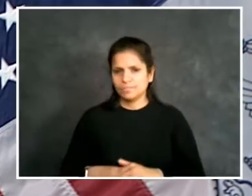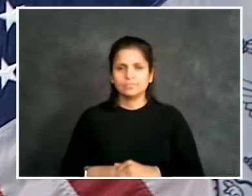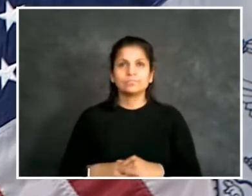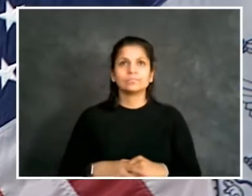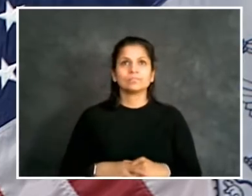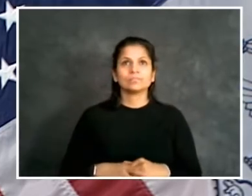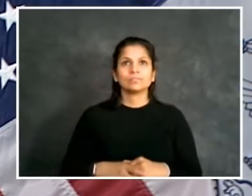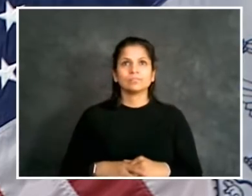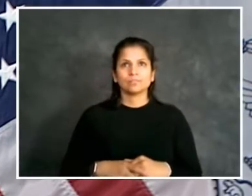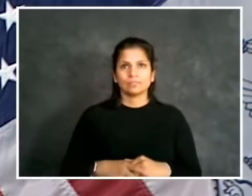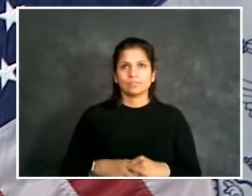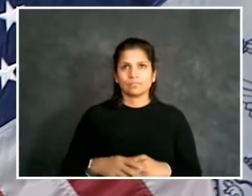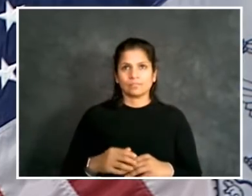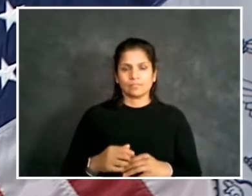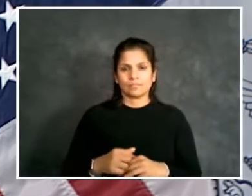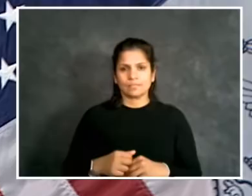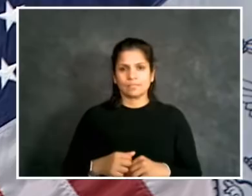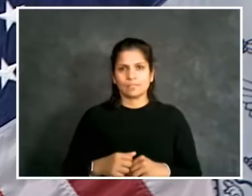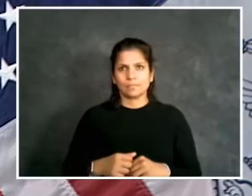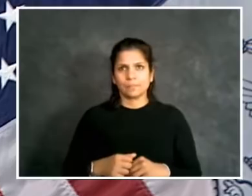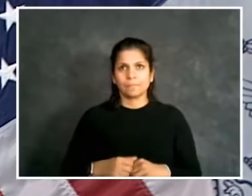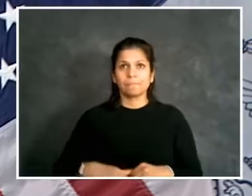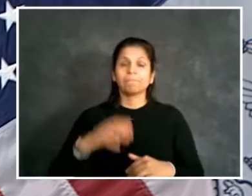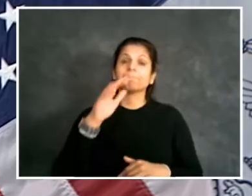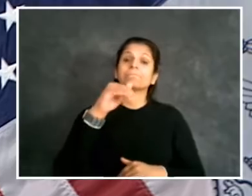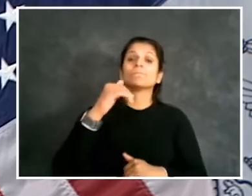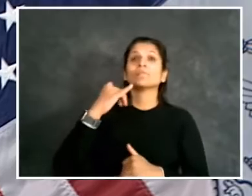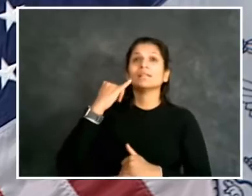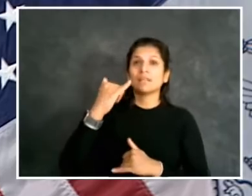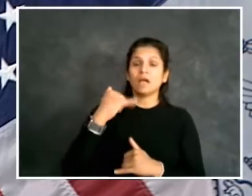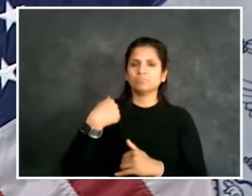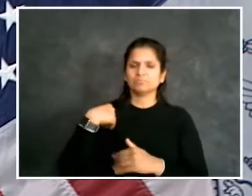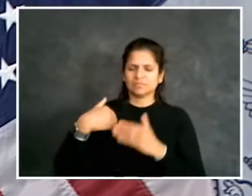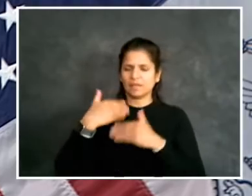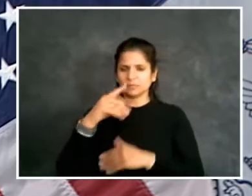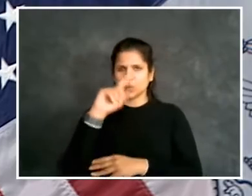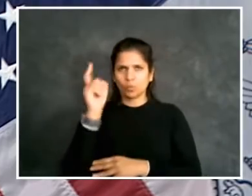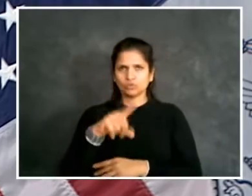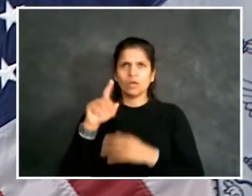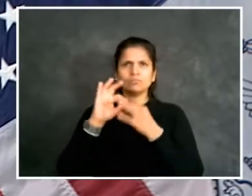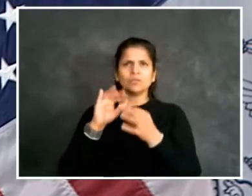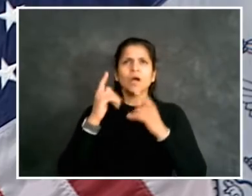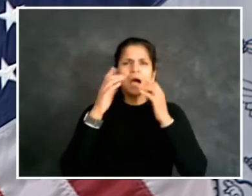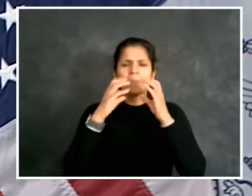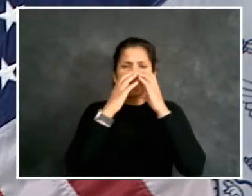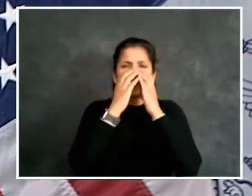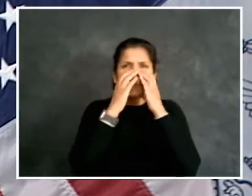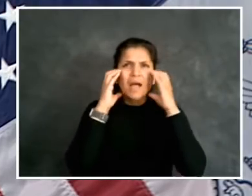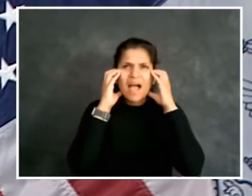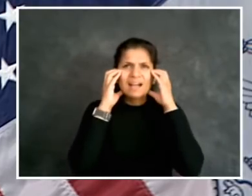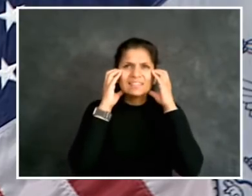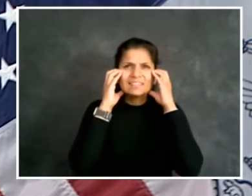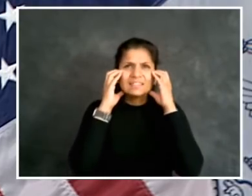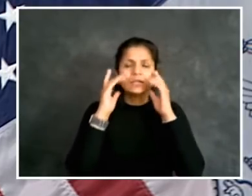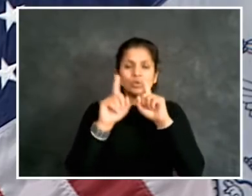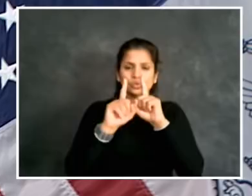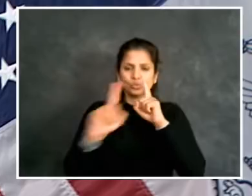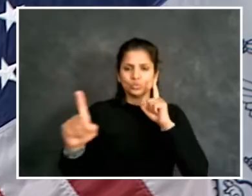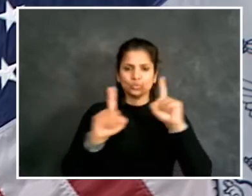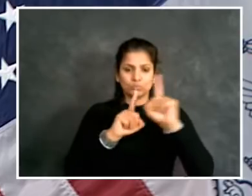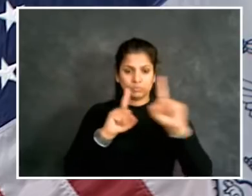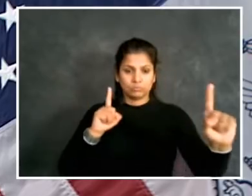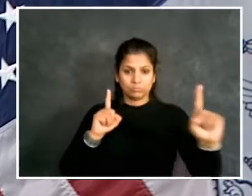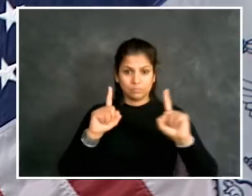enforcers. First of all, the masks, if I understand it from the governor's order, are in fact mandatory. So